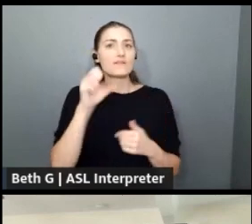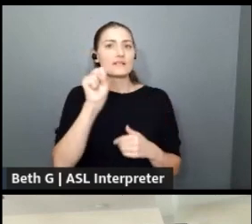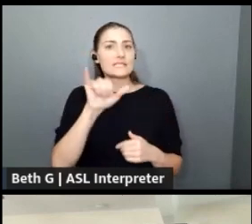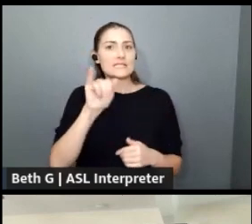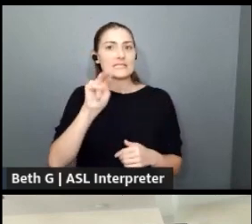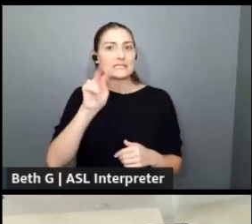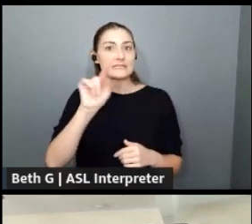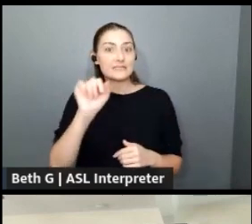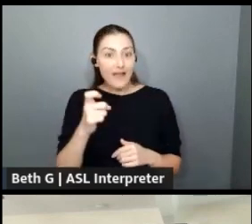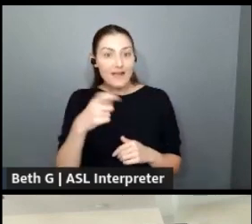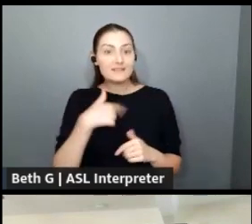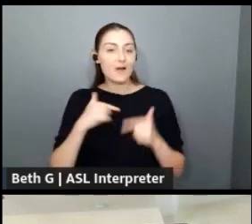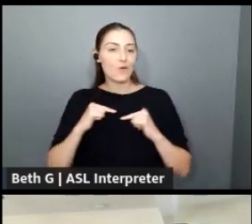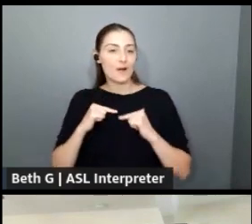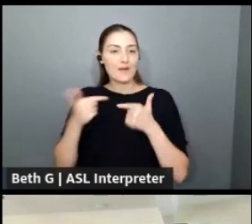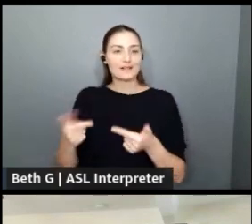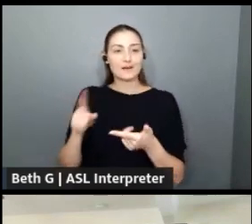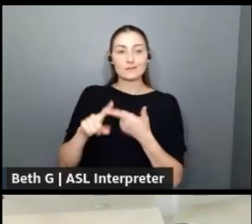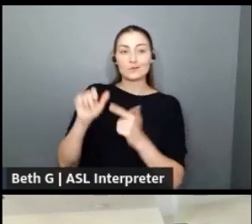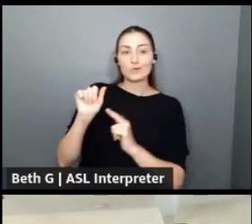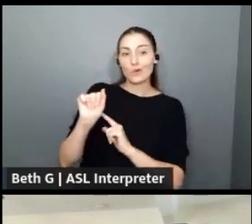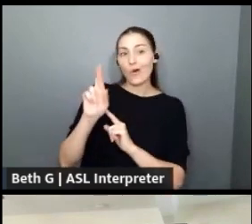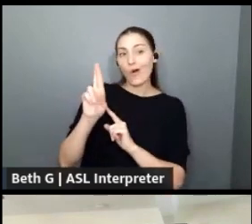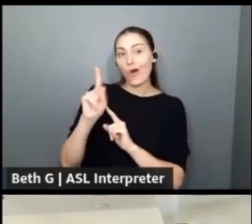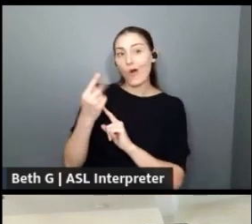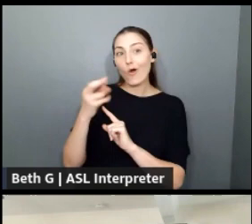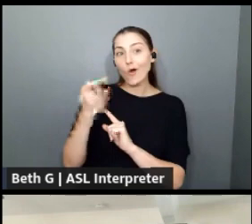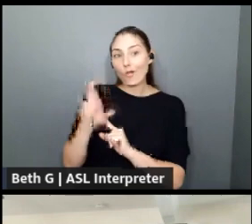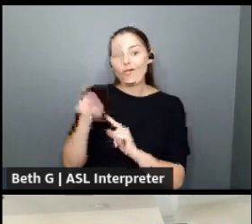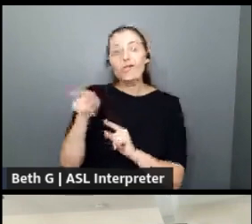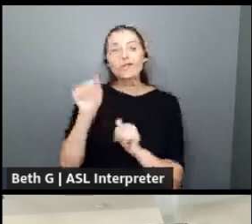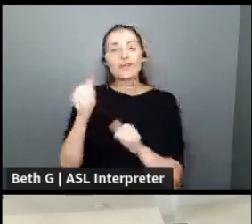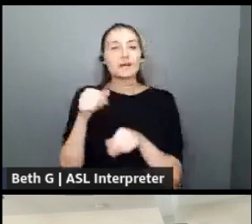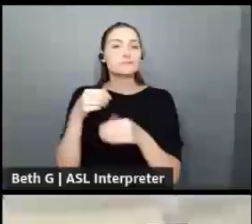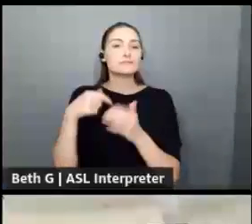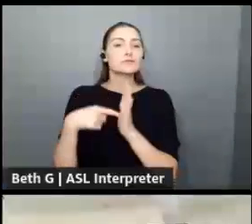Arthur. And Arthur, maybe you can like show us a few examples to the crowd.